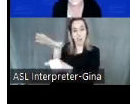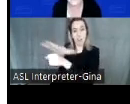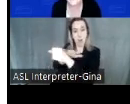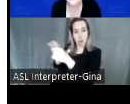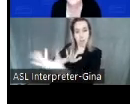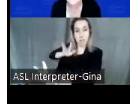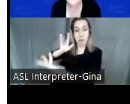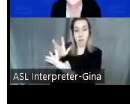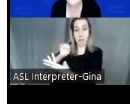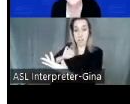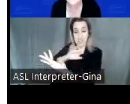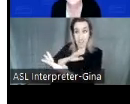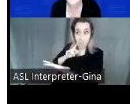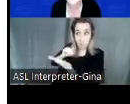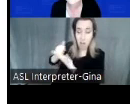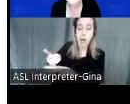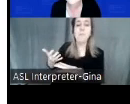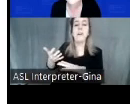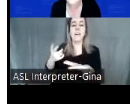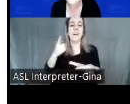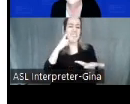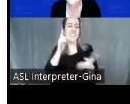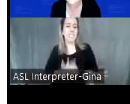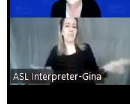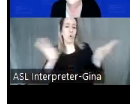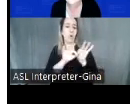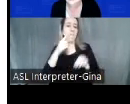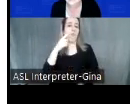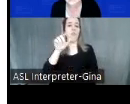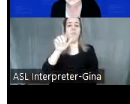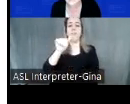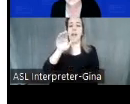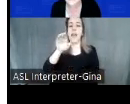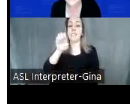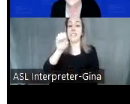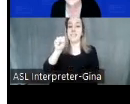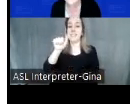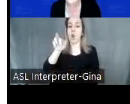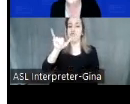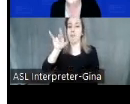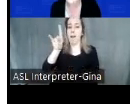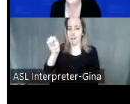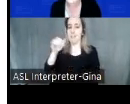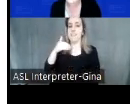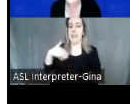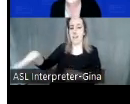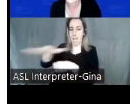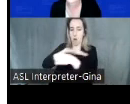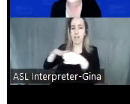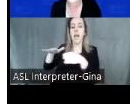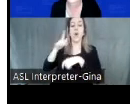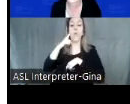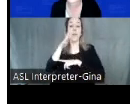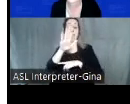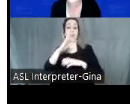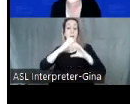access ride, to have a presence where they, the access ride bus can actually drive into the facility area